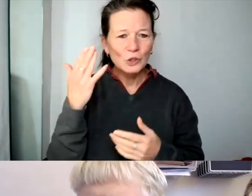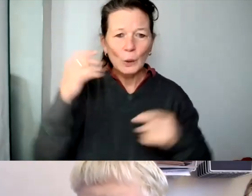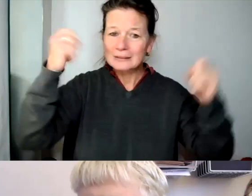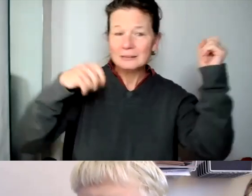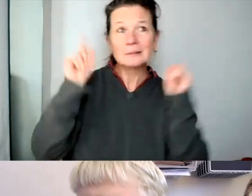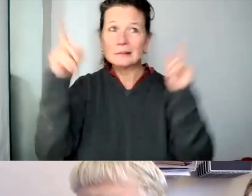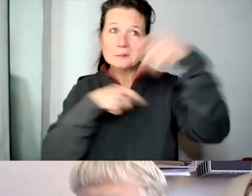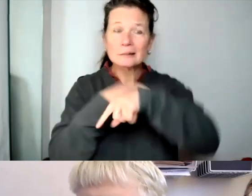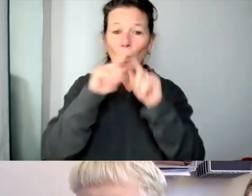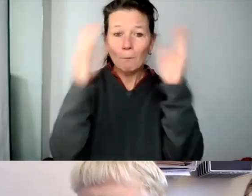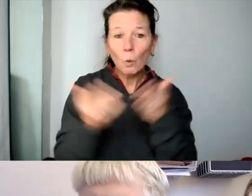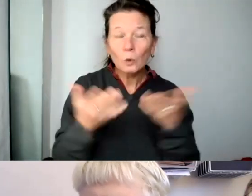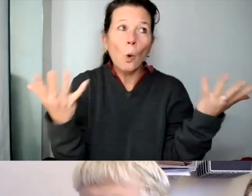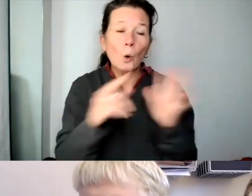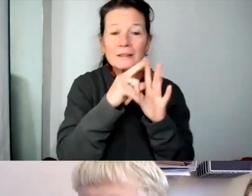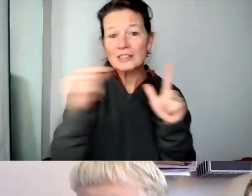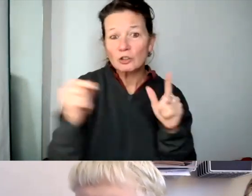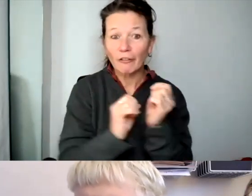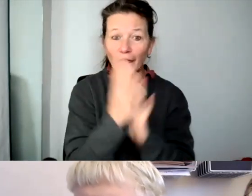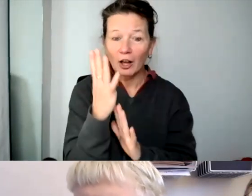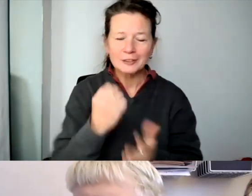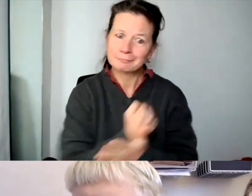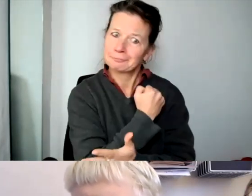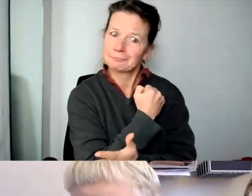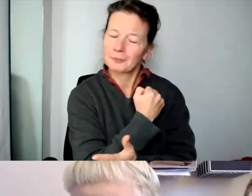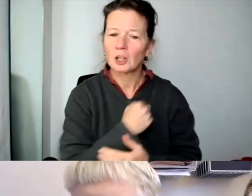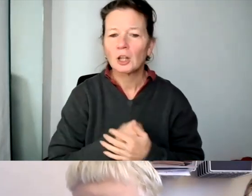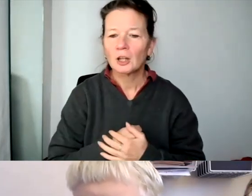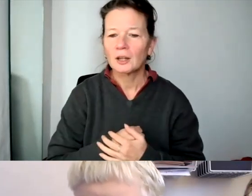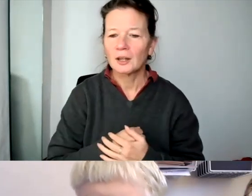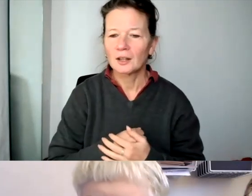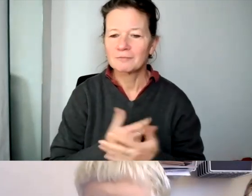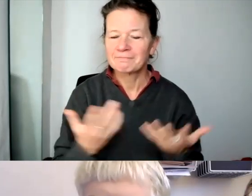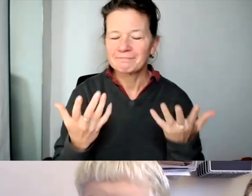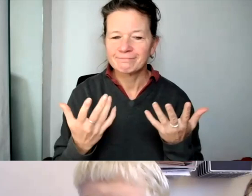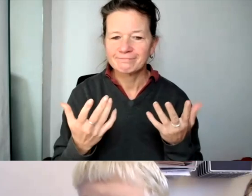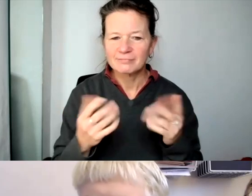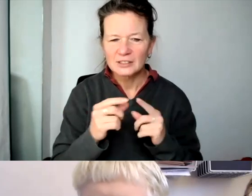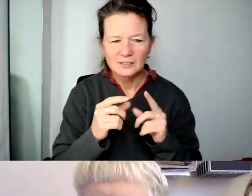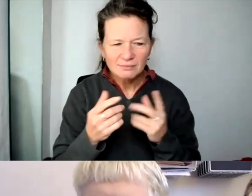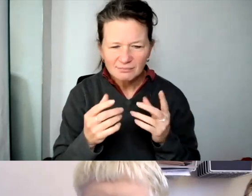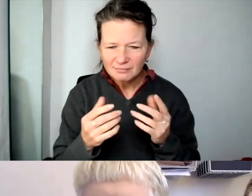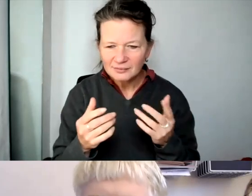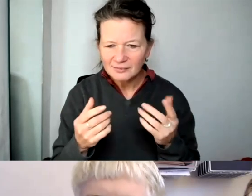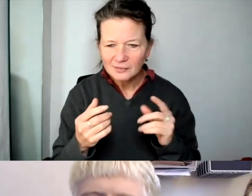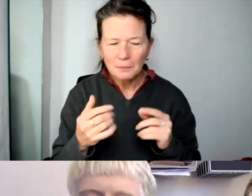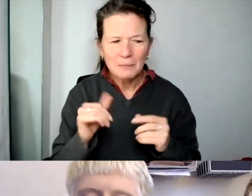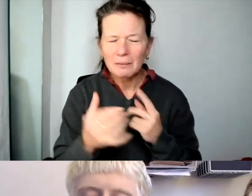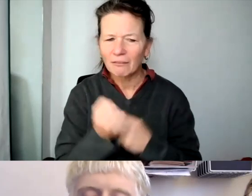a digital fire. I am short of digital kindling at the moment, so I'll have to hope I find some of that